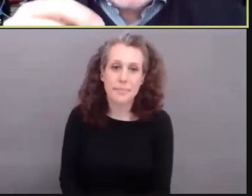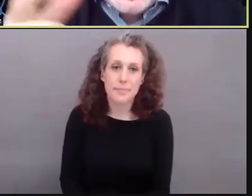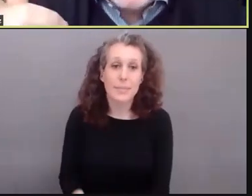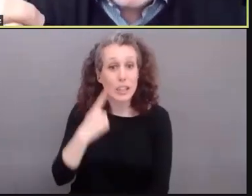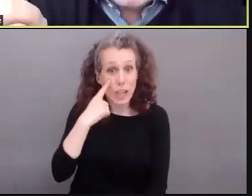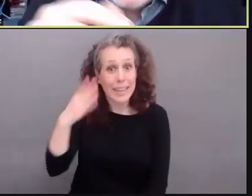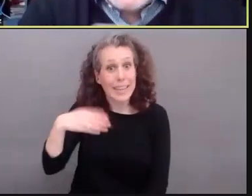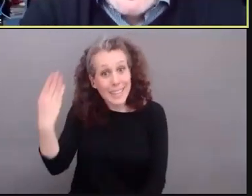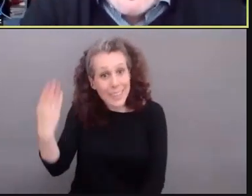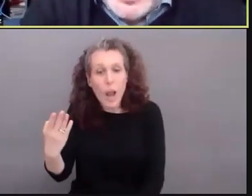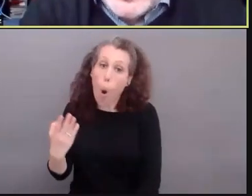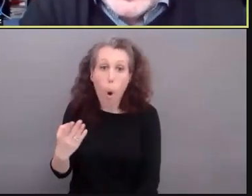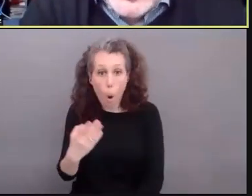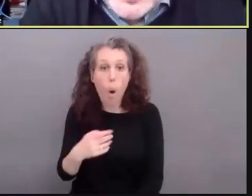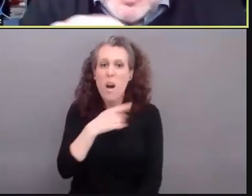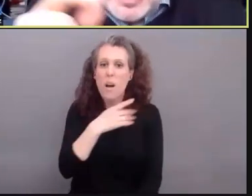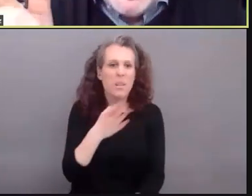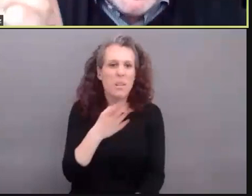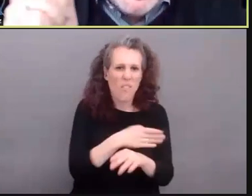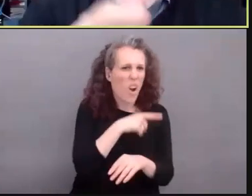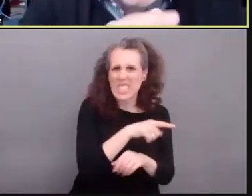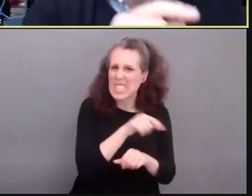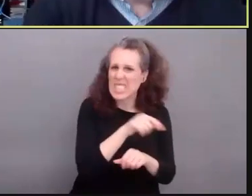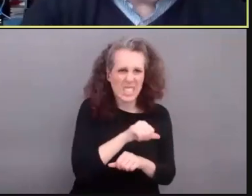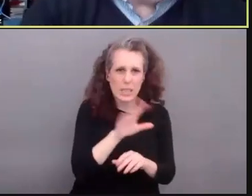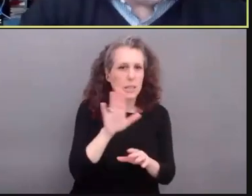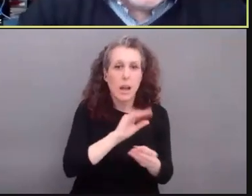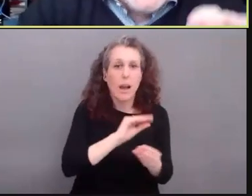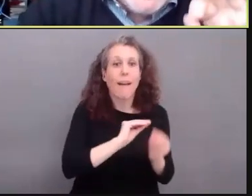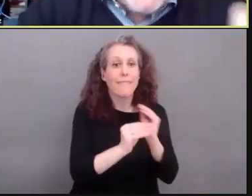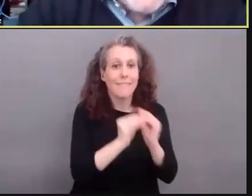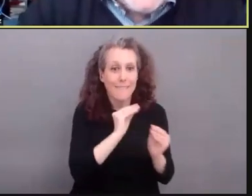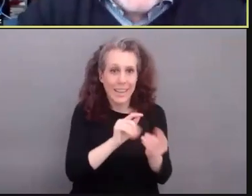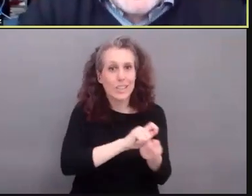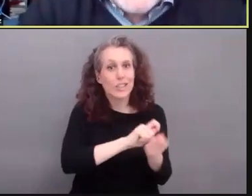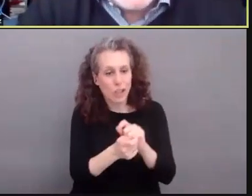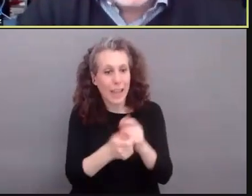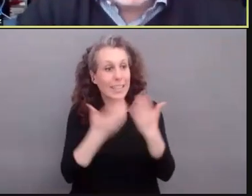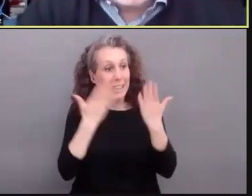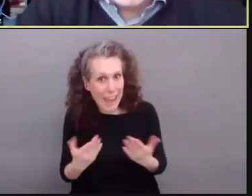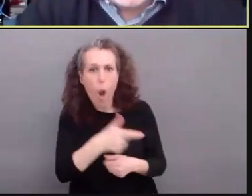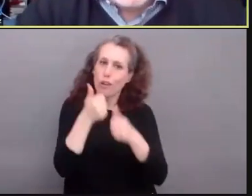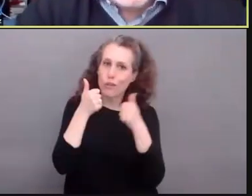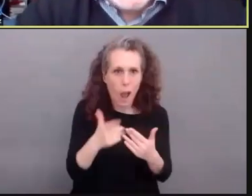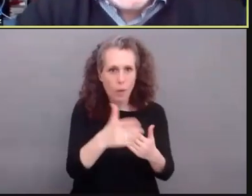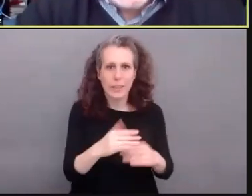now is valid this specific functional requirements.